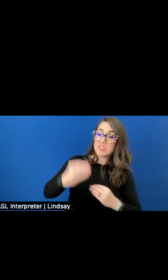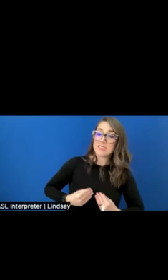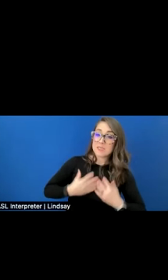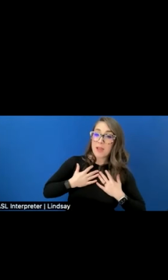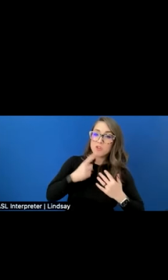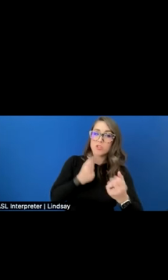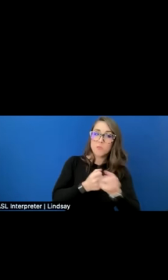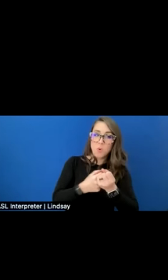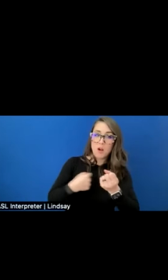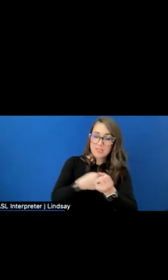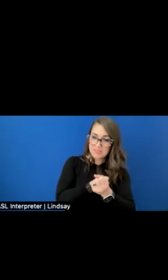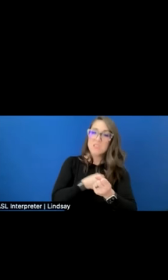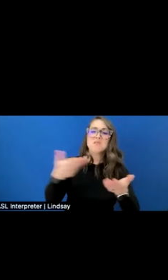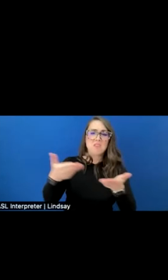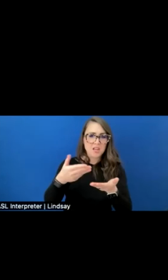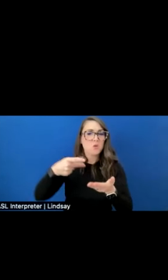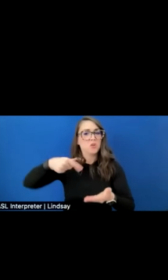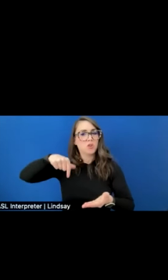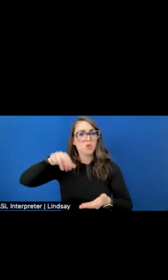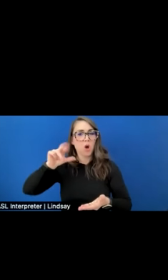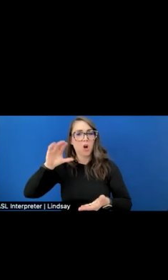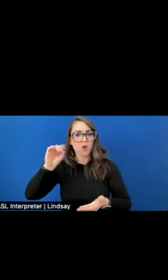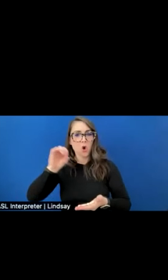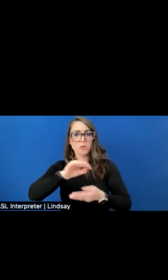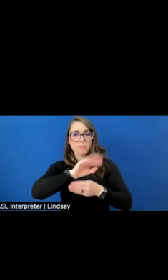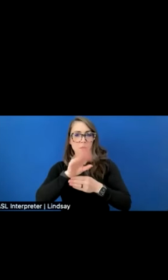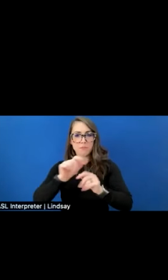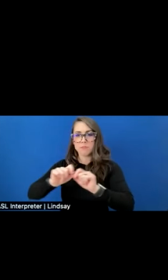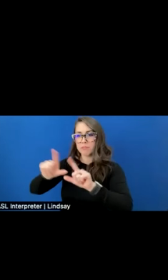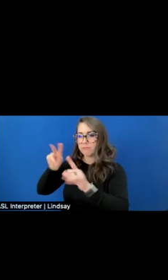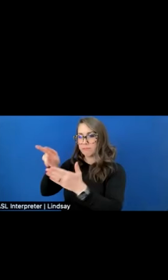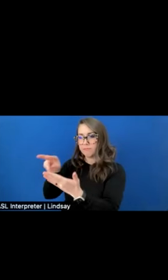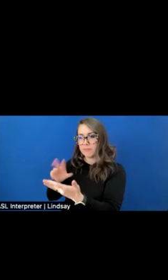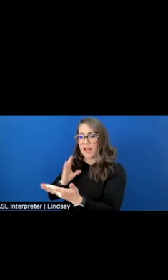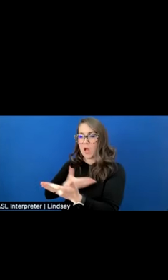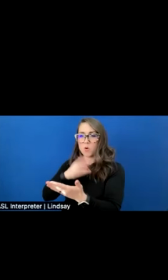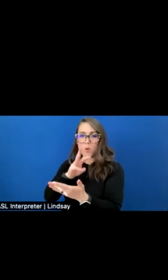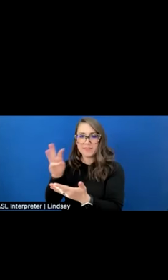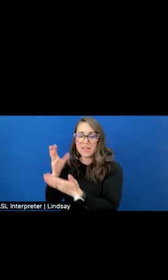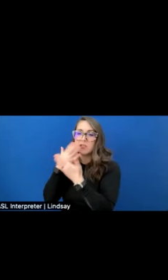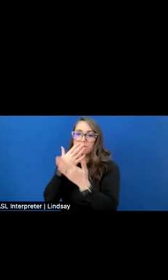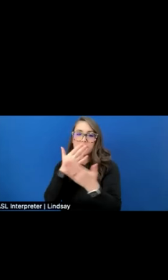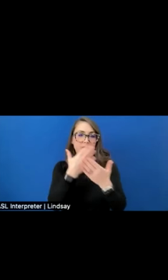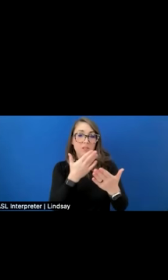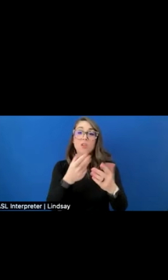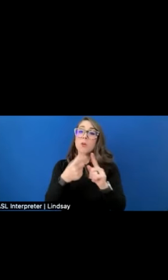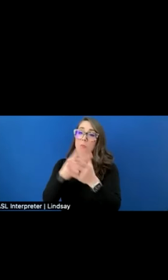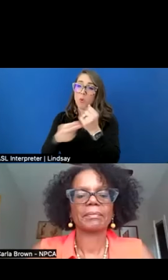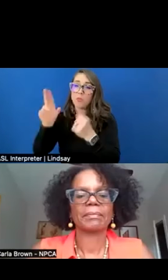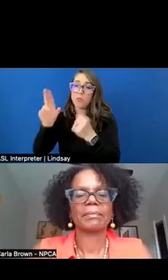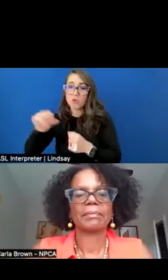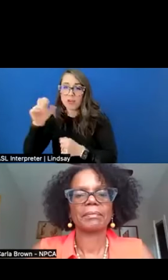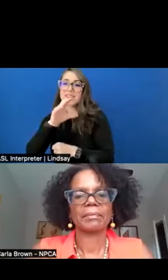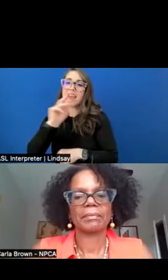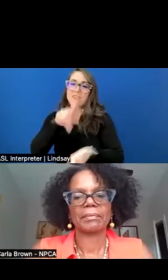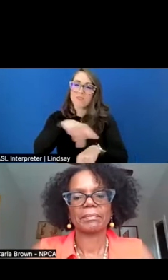on the screen to our website. On behalf of our PCAFPD family, both in the US and the Philippines, we want to thank you for your time and consideration for the 2024